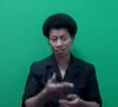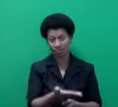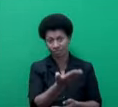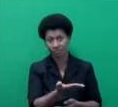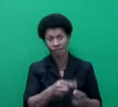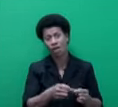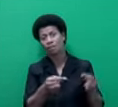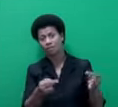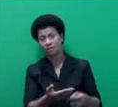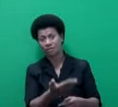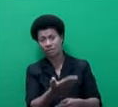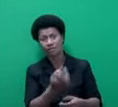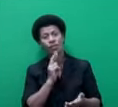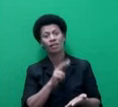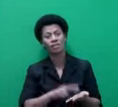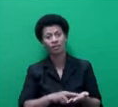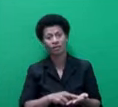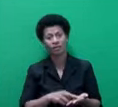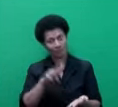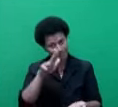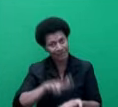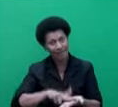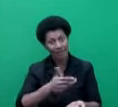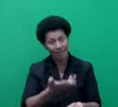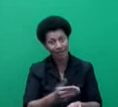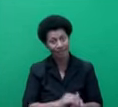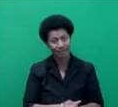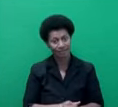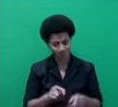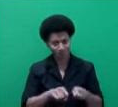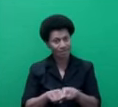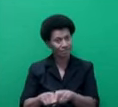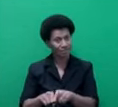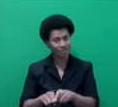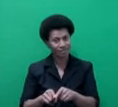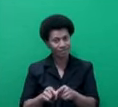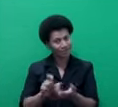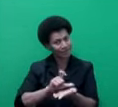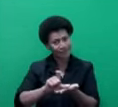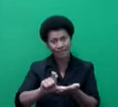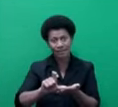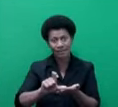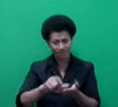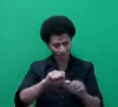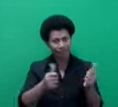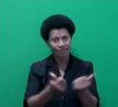party and on this particular report, so who have signed off. It's a bipartisan report. I don't understand how they actually